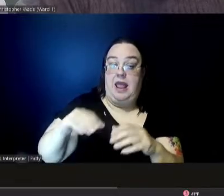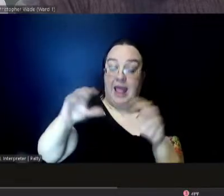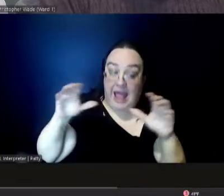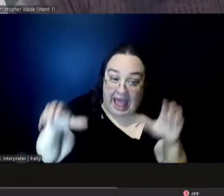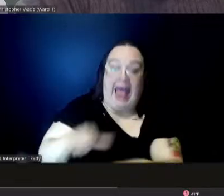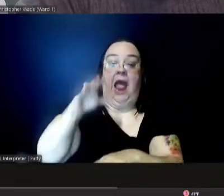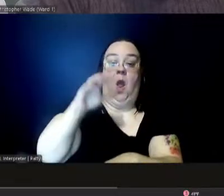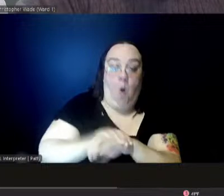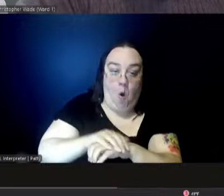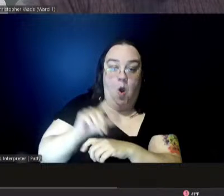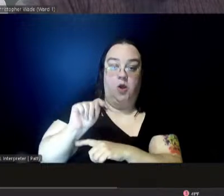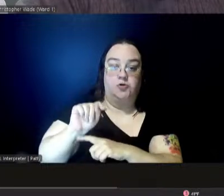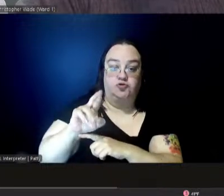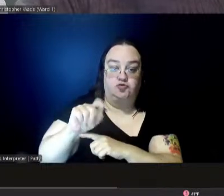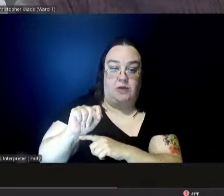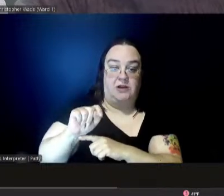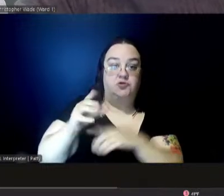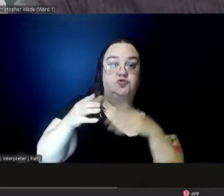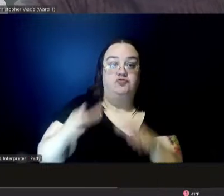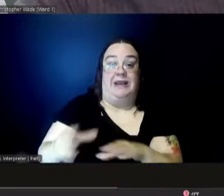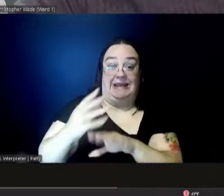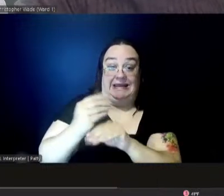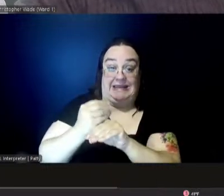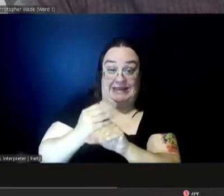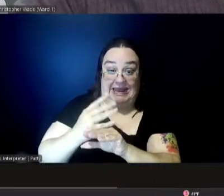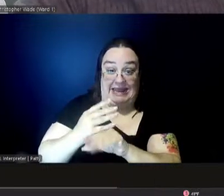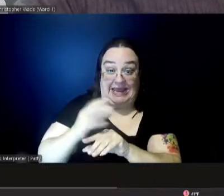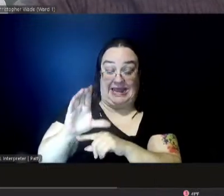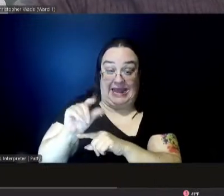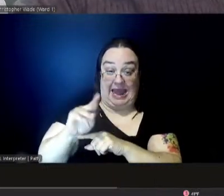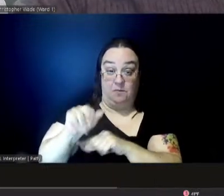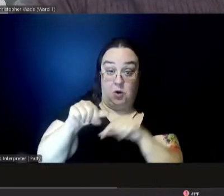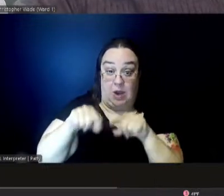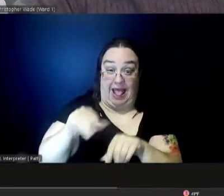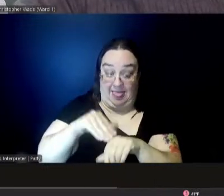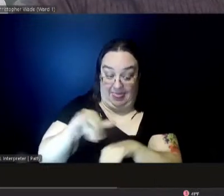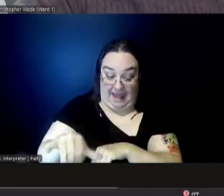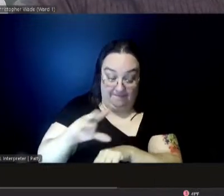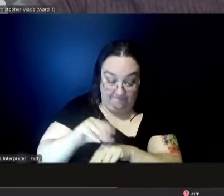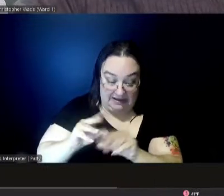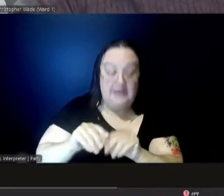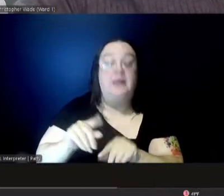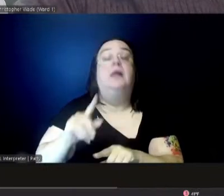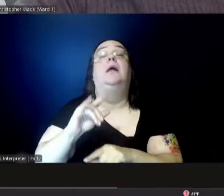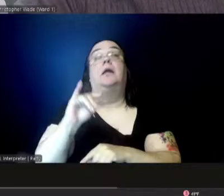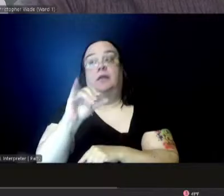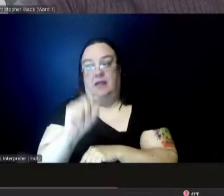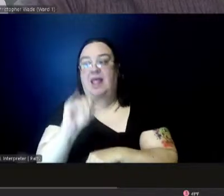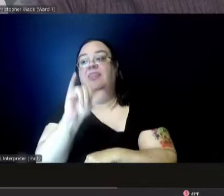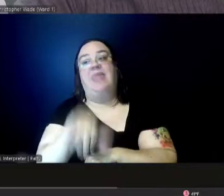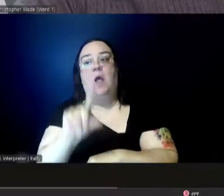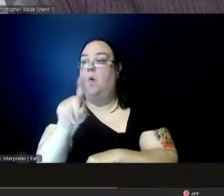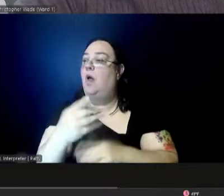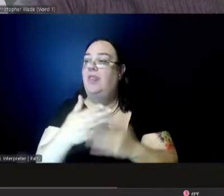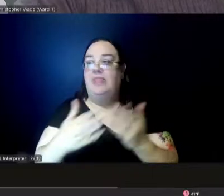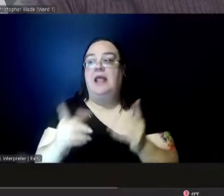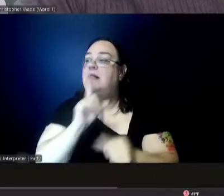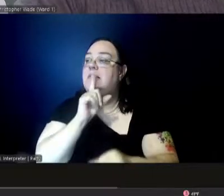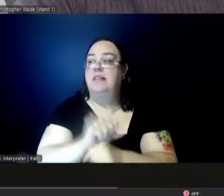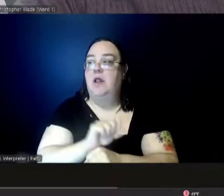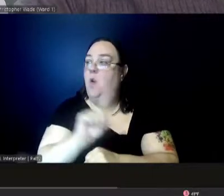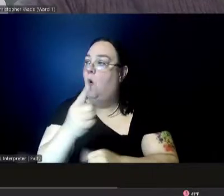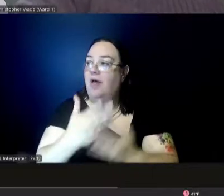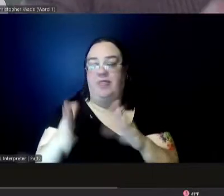time. You just said that. At that meeting, or, yes, at that meeting. At that meeting. Yeah, that's the only thing literally the only thing I have on the